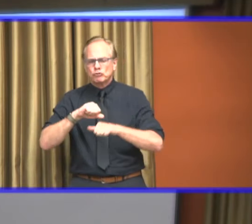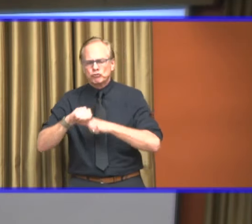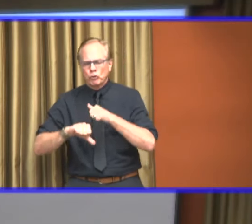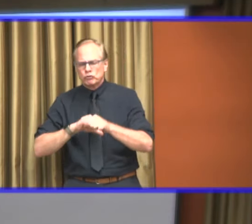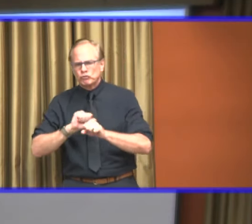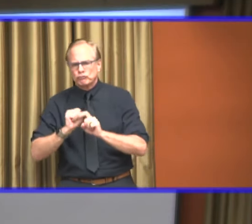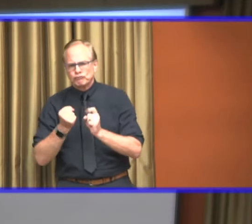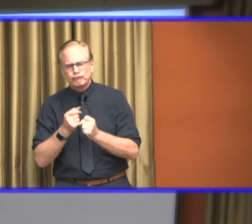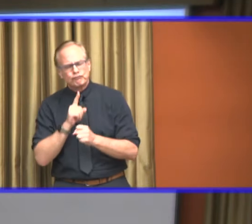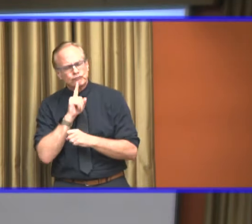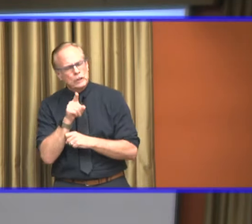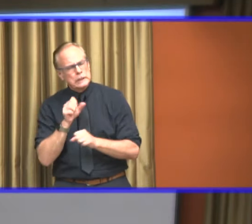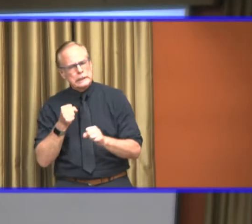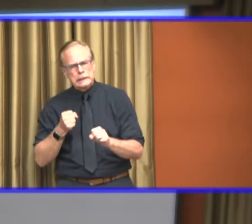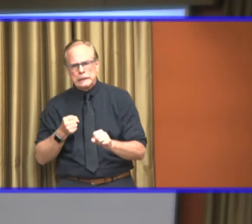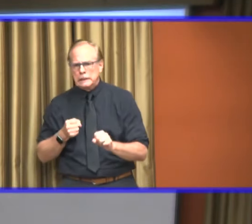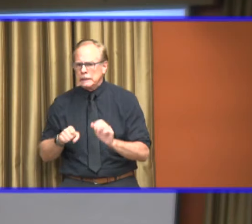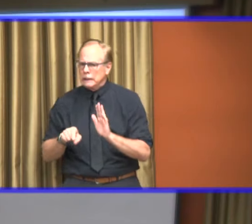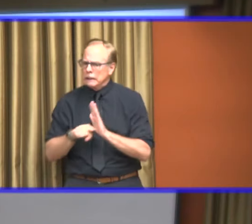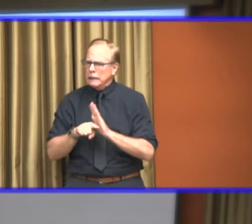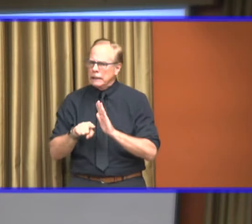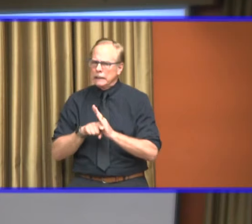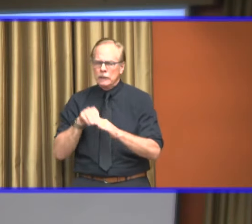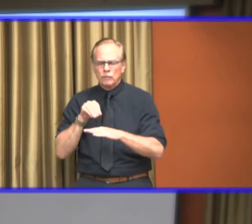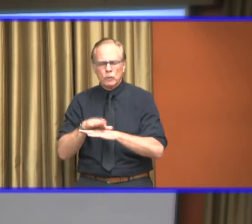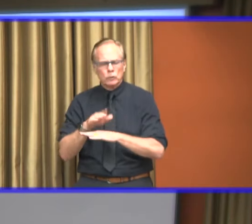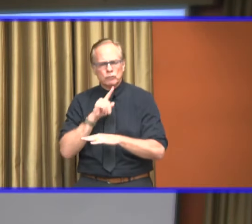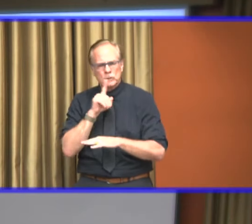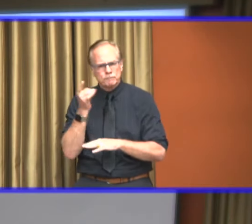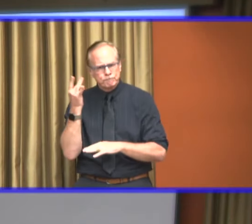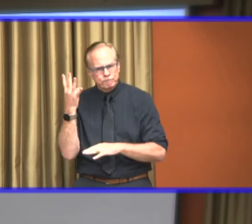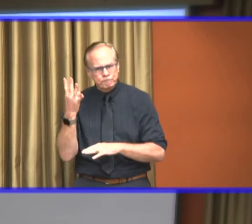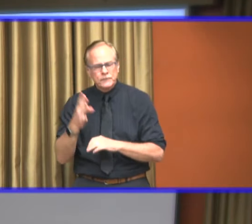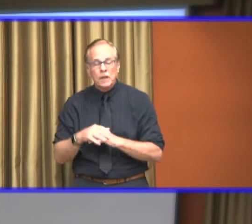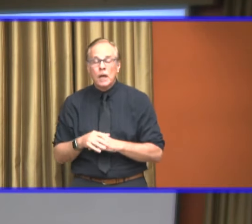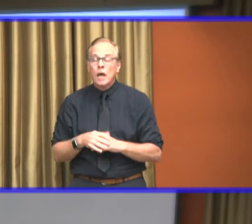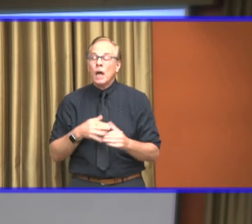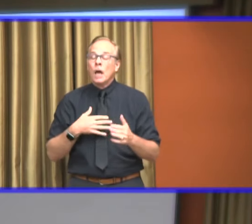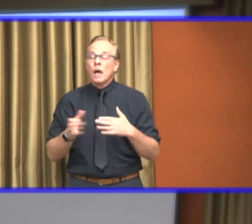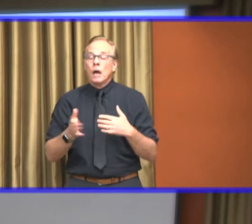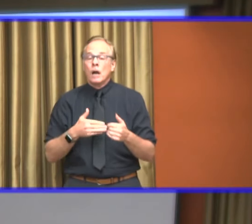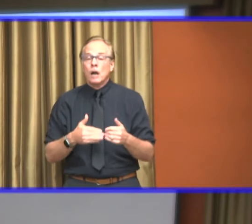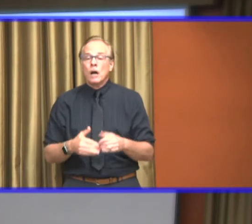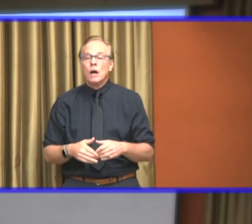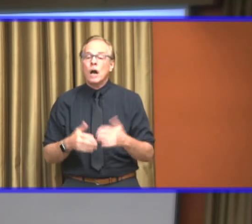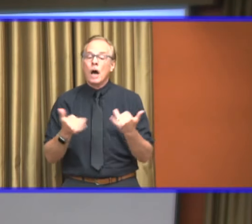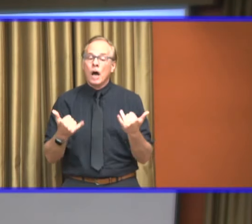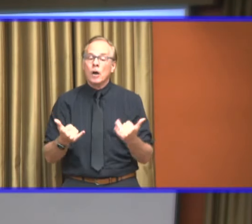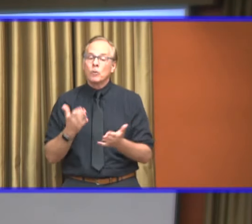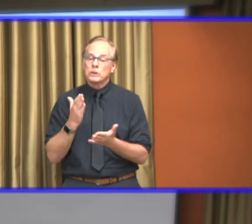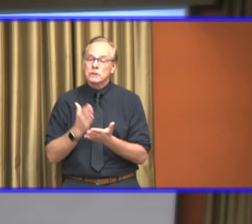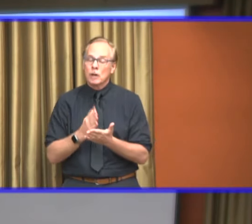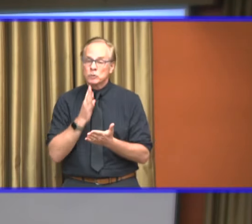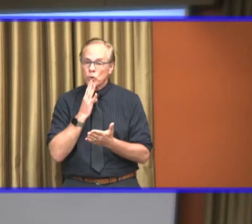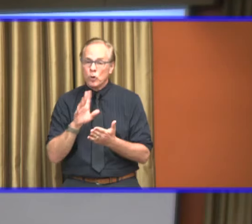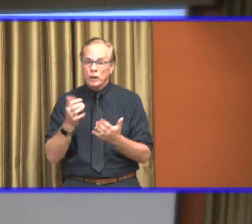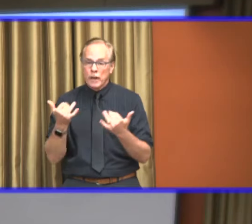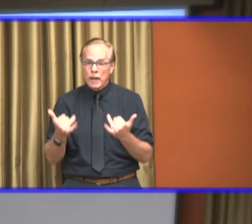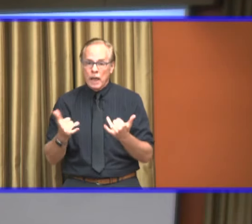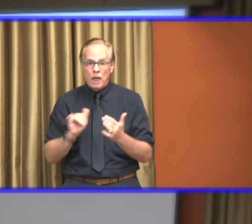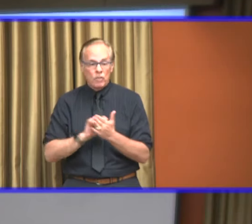are tremendous. I don't think we understand what those look like just yet. Anyway, I'll get off my soapbox. That's all I have